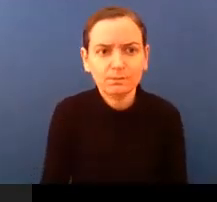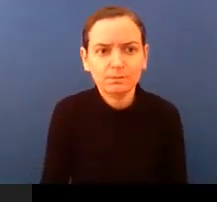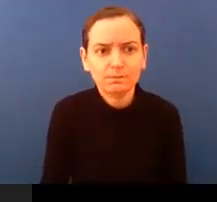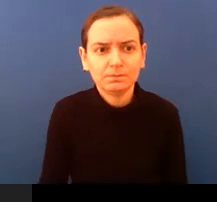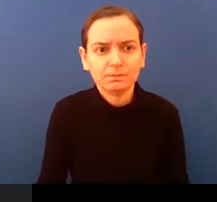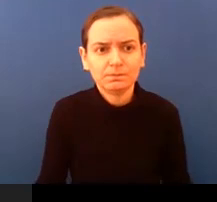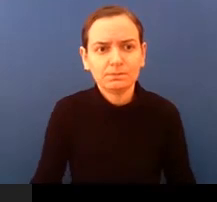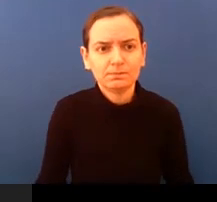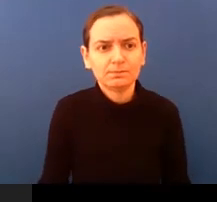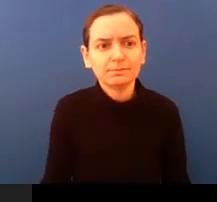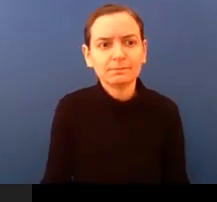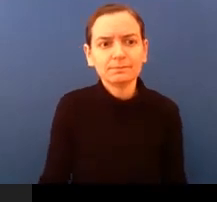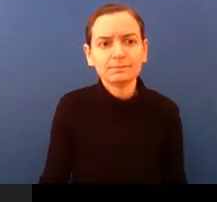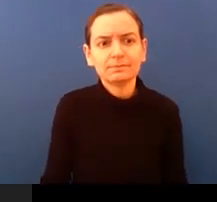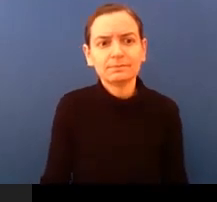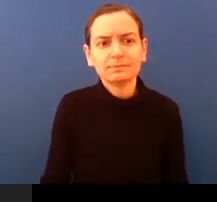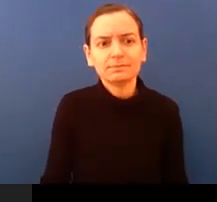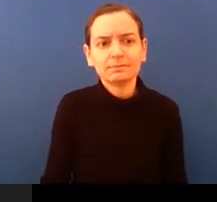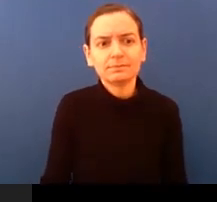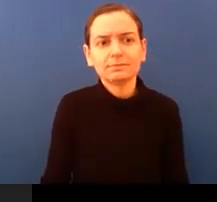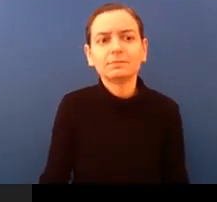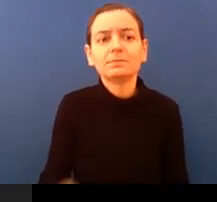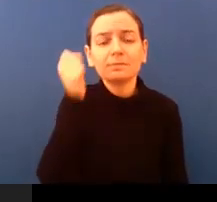owner, they're not allowed in.